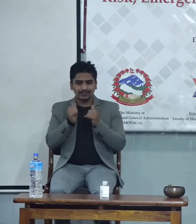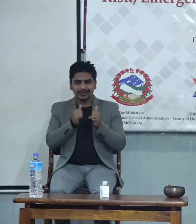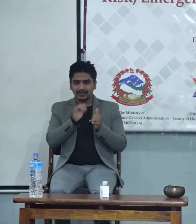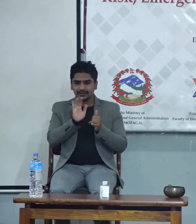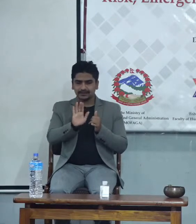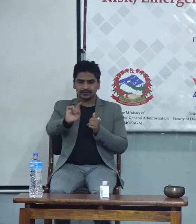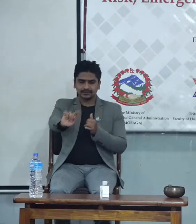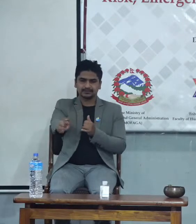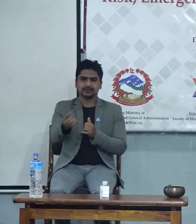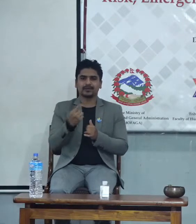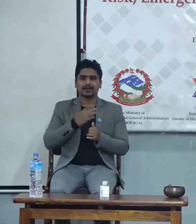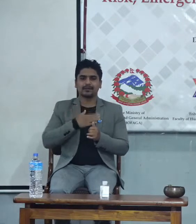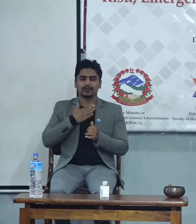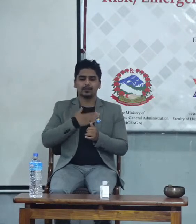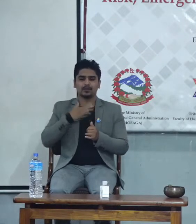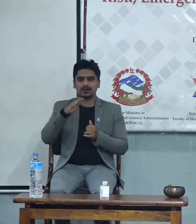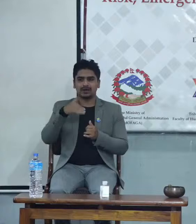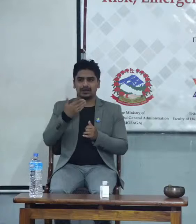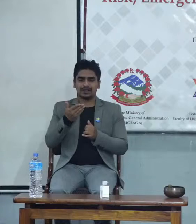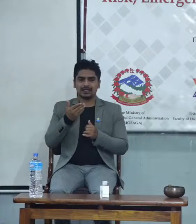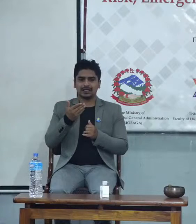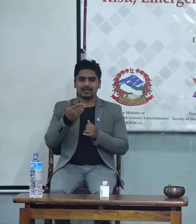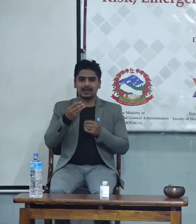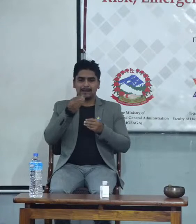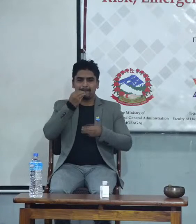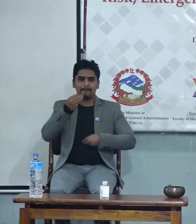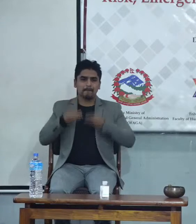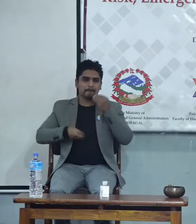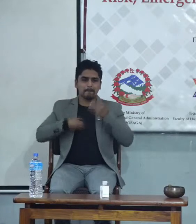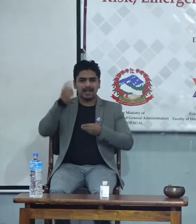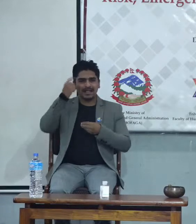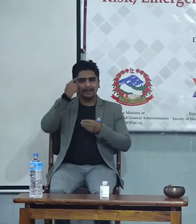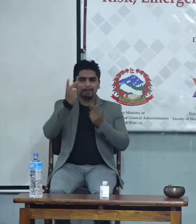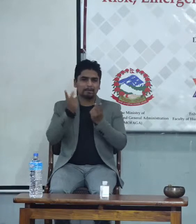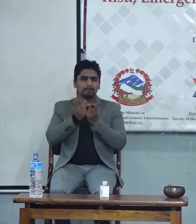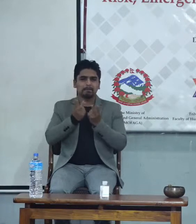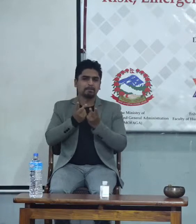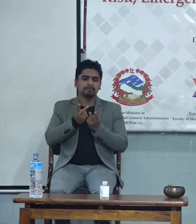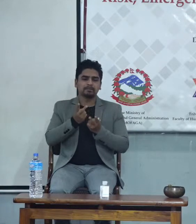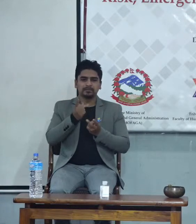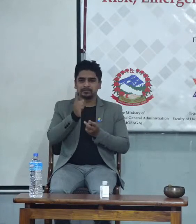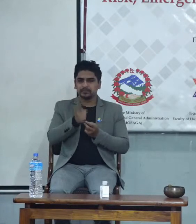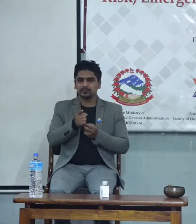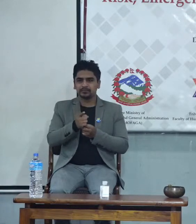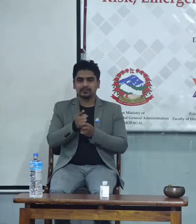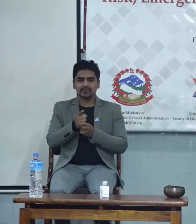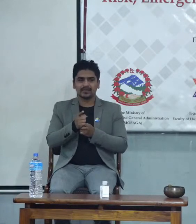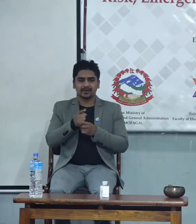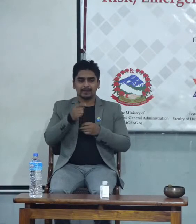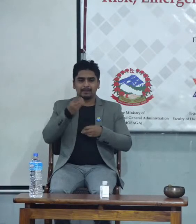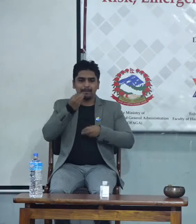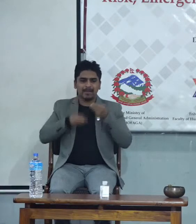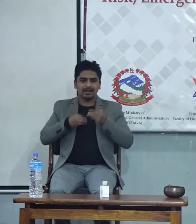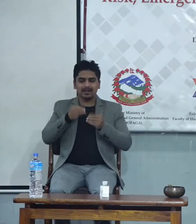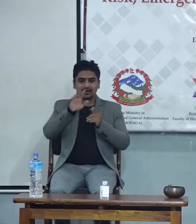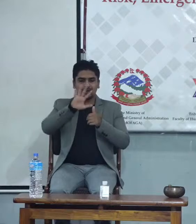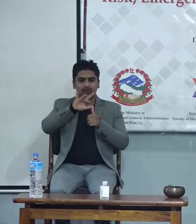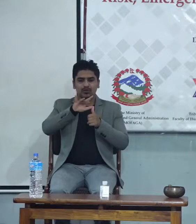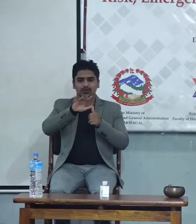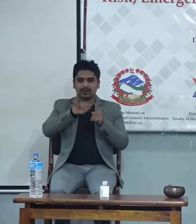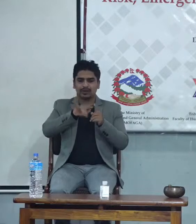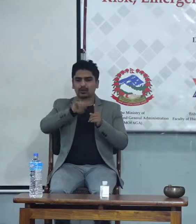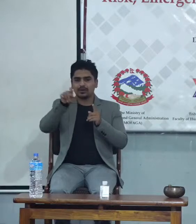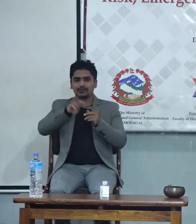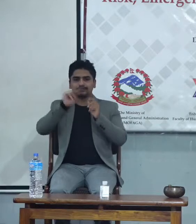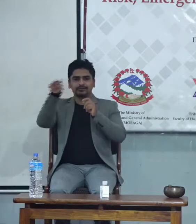because the way monkey is jumping from one branch to another, our mind is also jumping